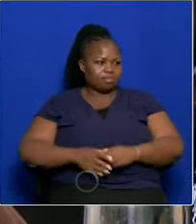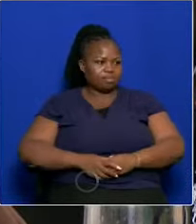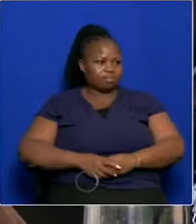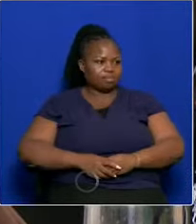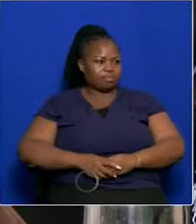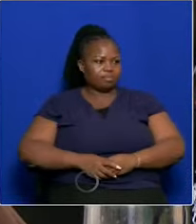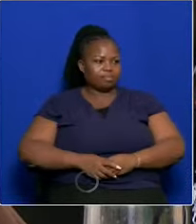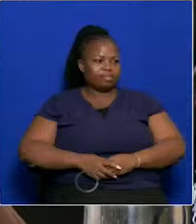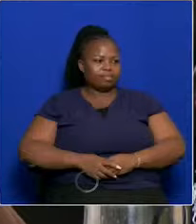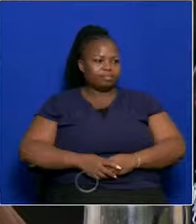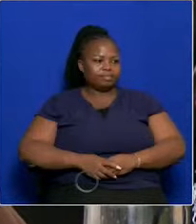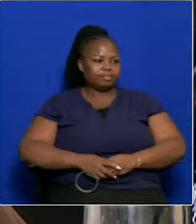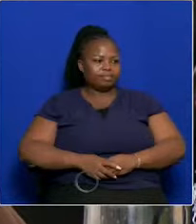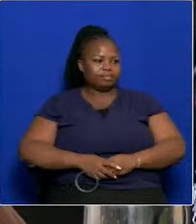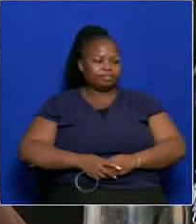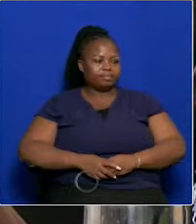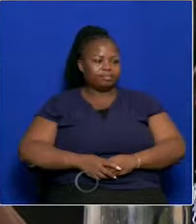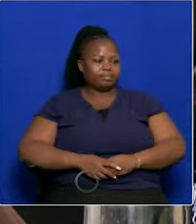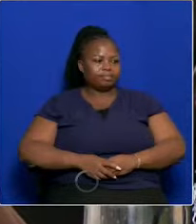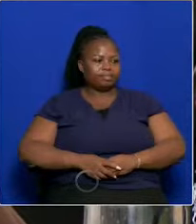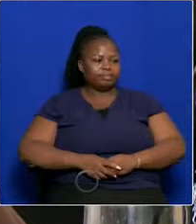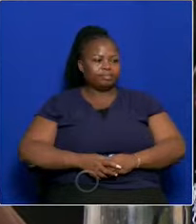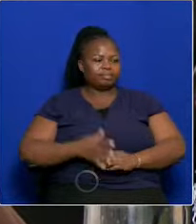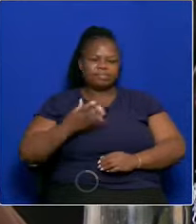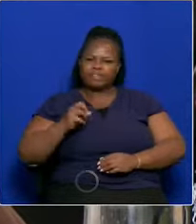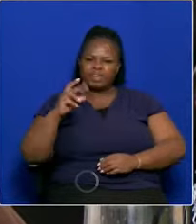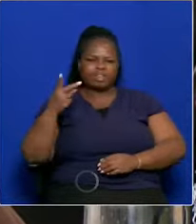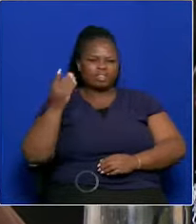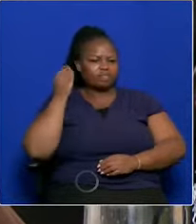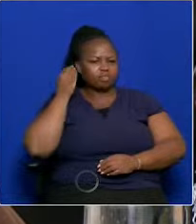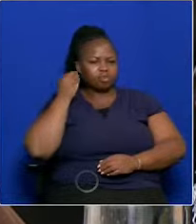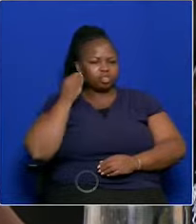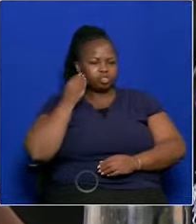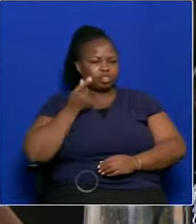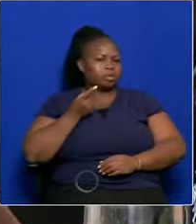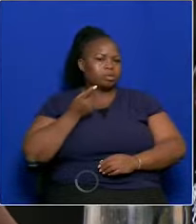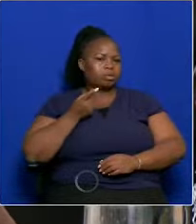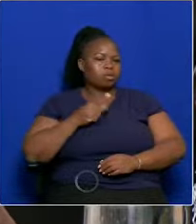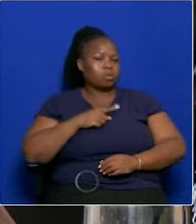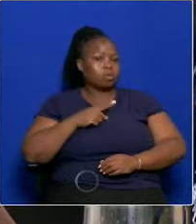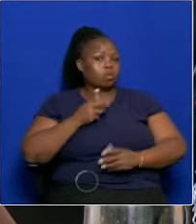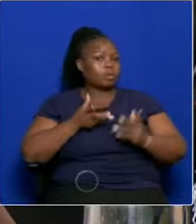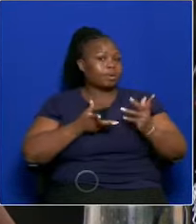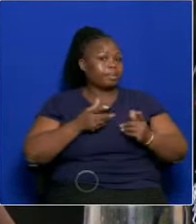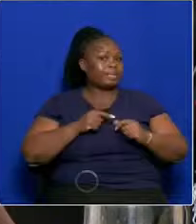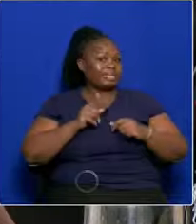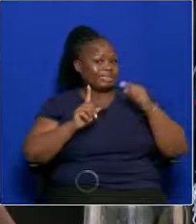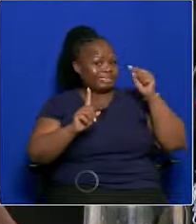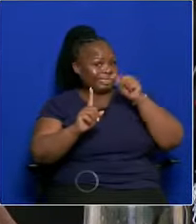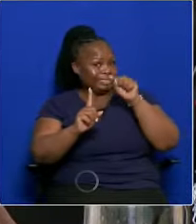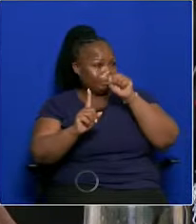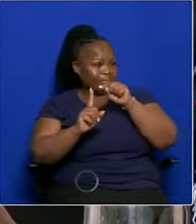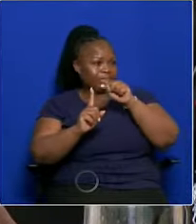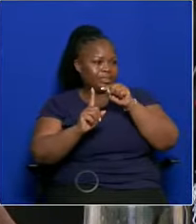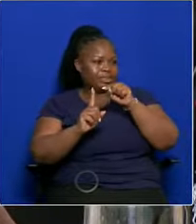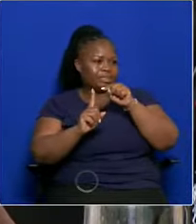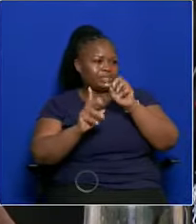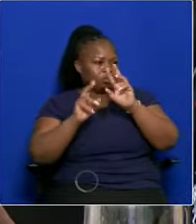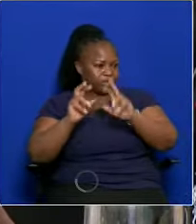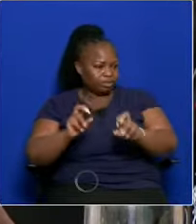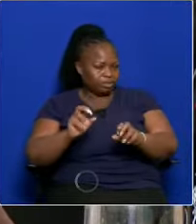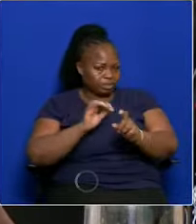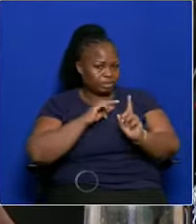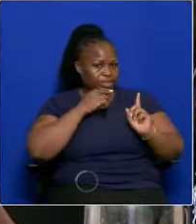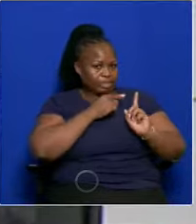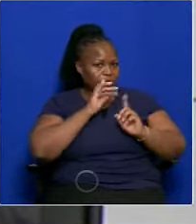And was there any other information you're looking at, or because the subject matter was the person No, who he we're was protecting, you weren't